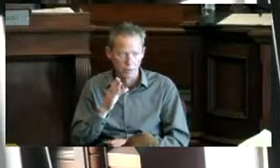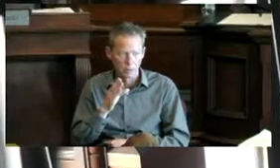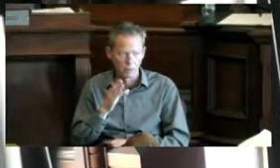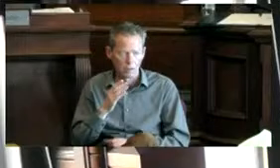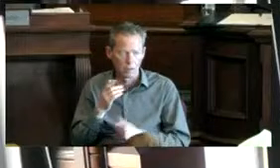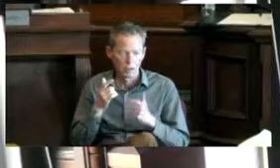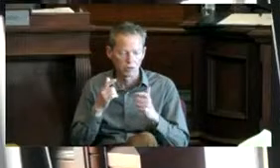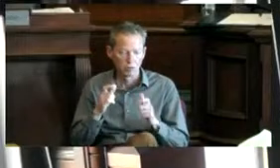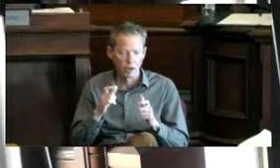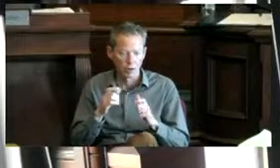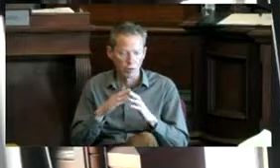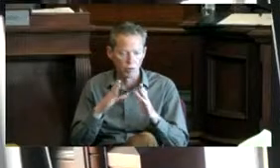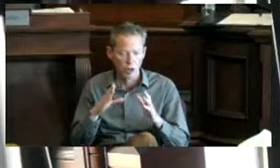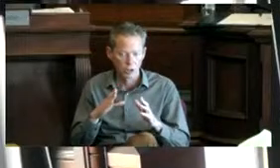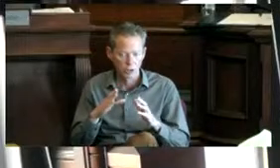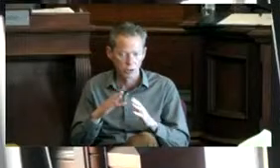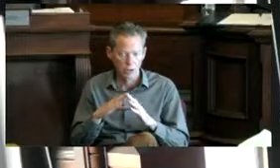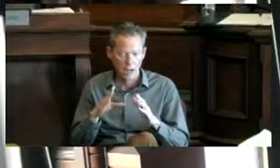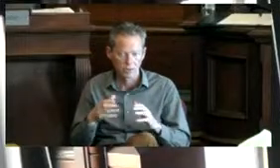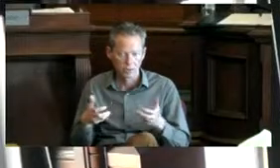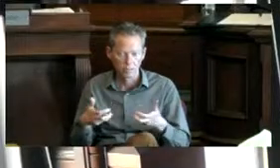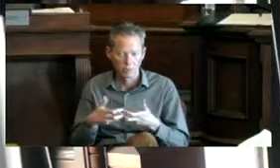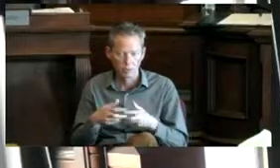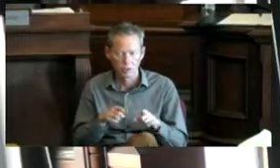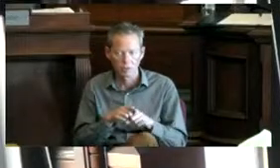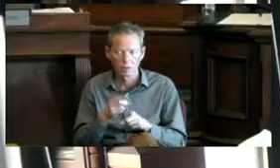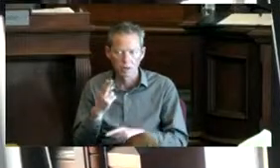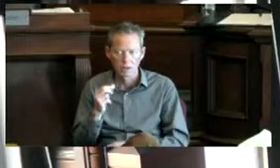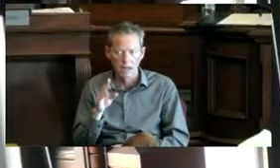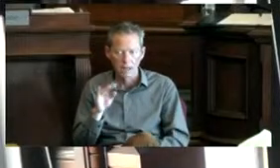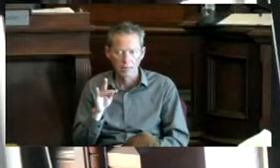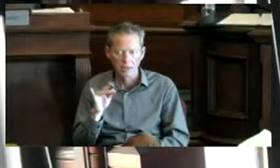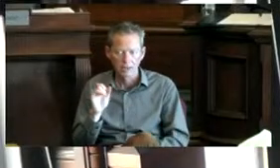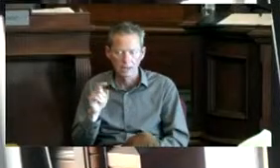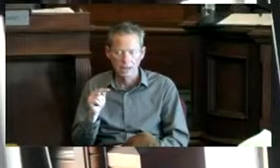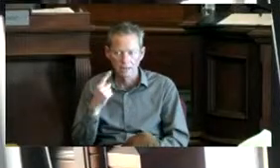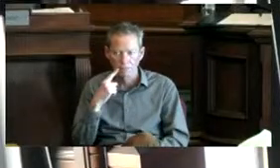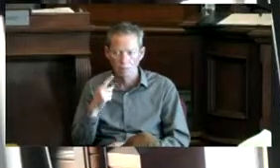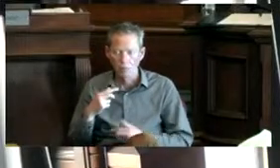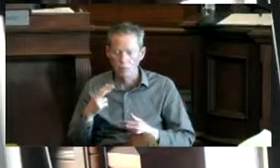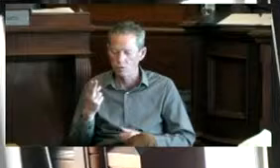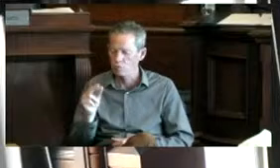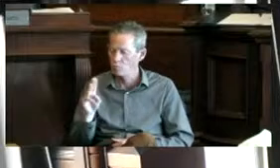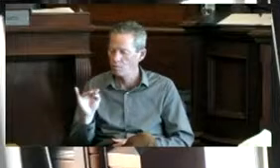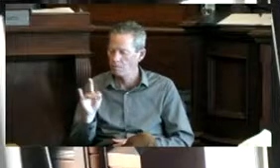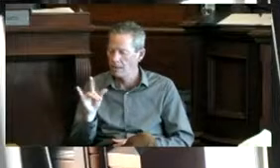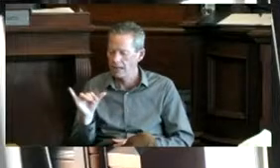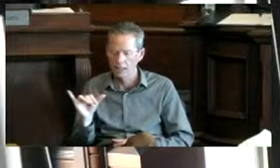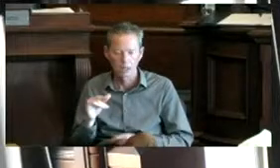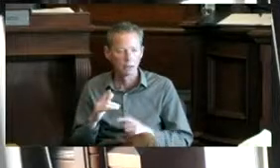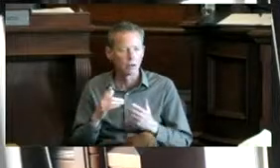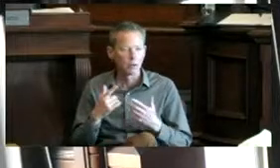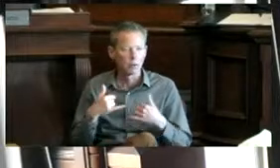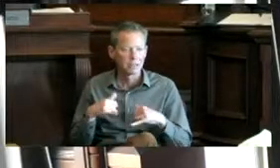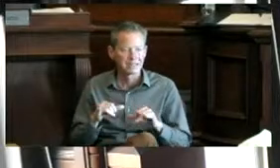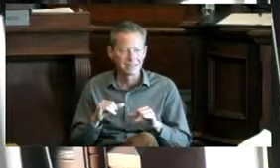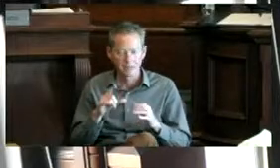Rochester Housing Partnership as well as Habitat for Humanity. We're still looking at